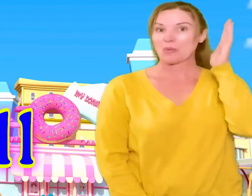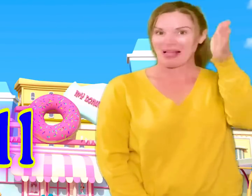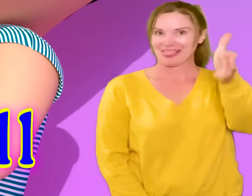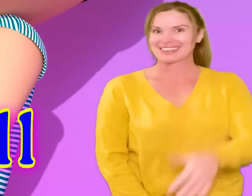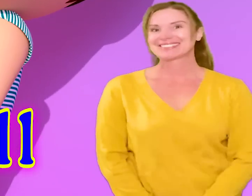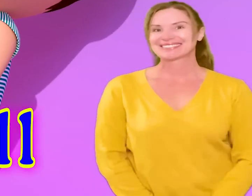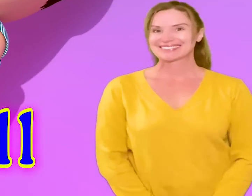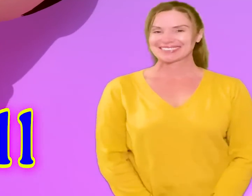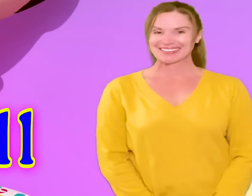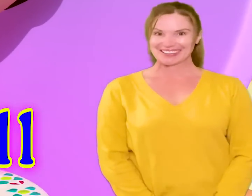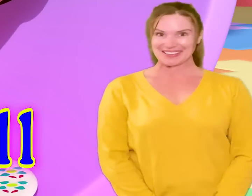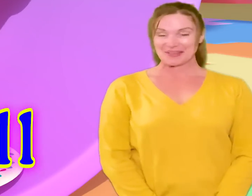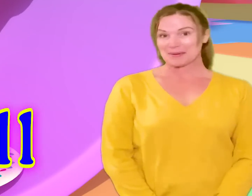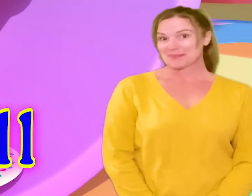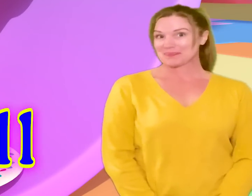tomorrow